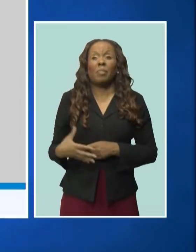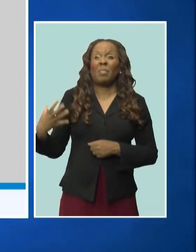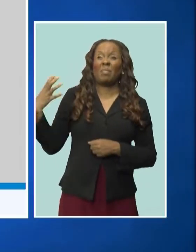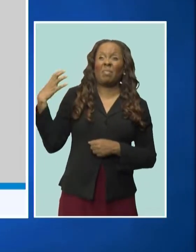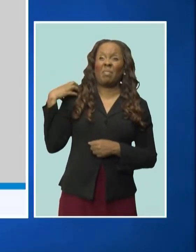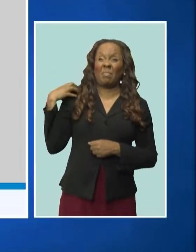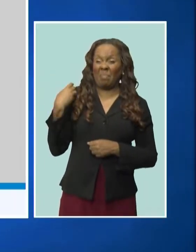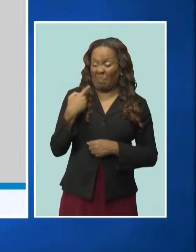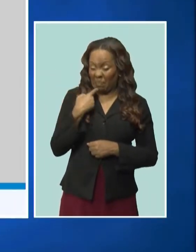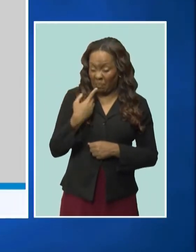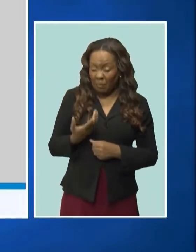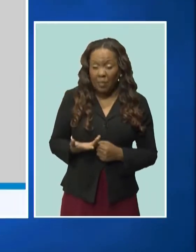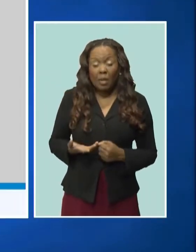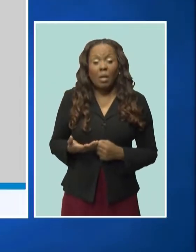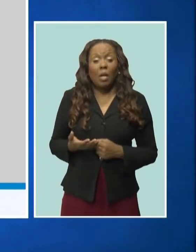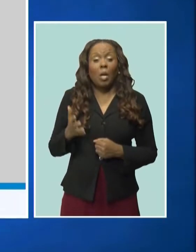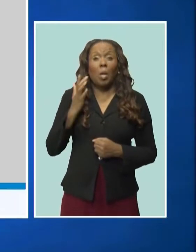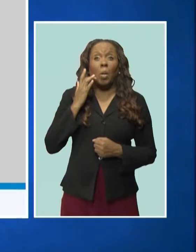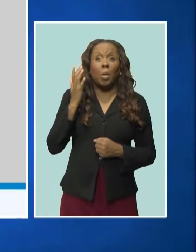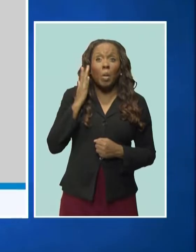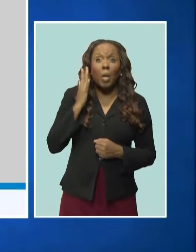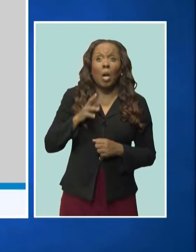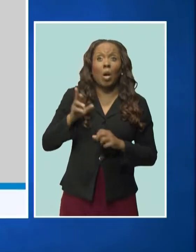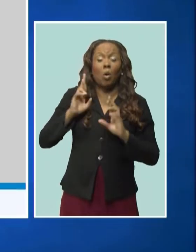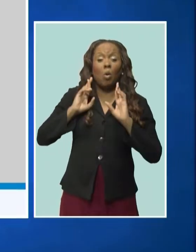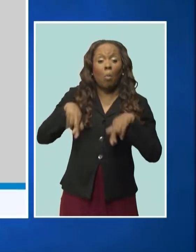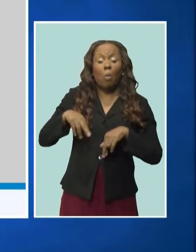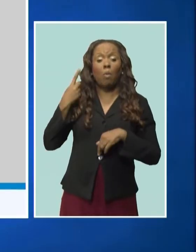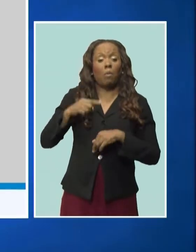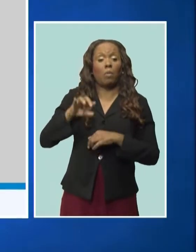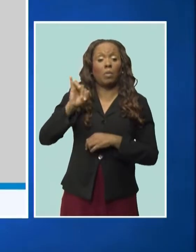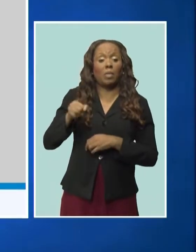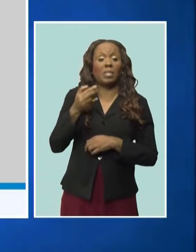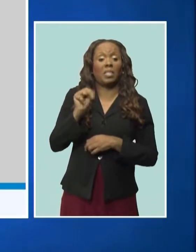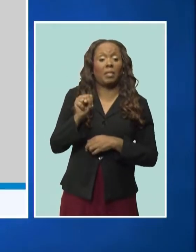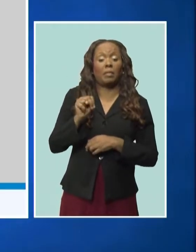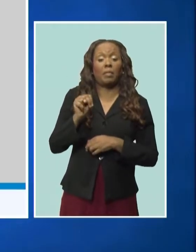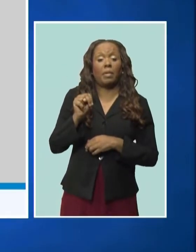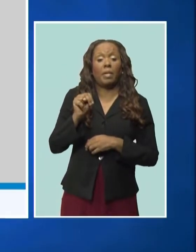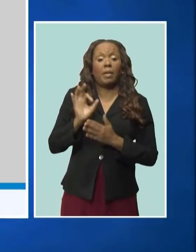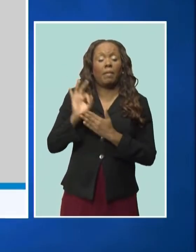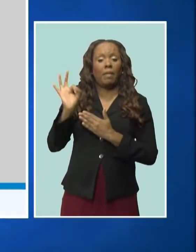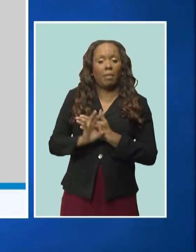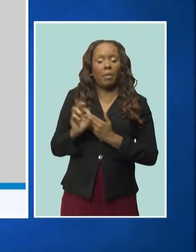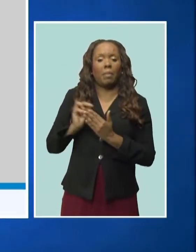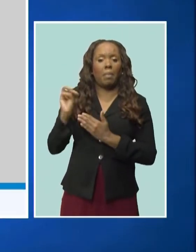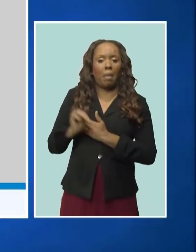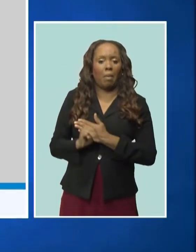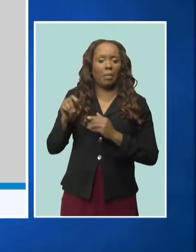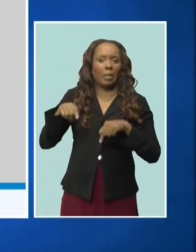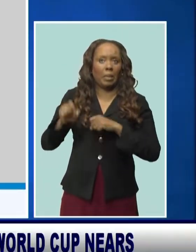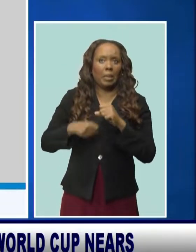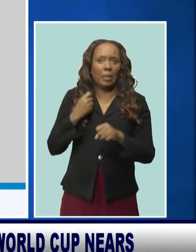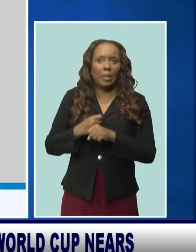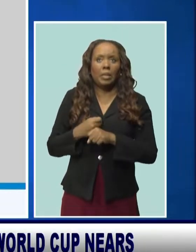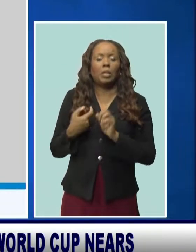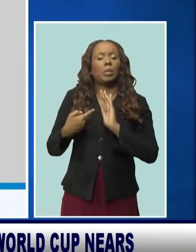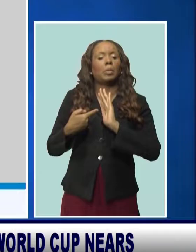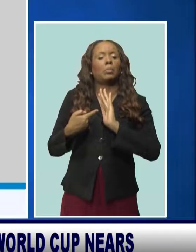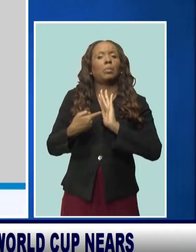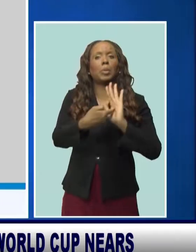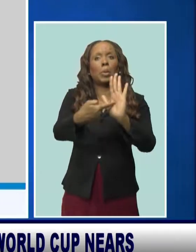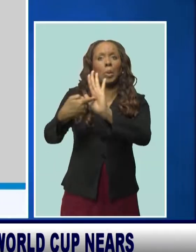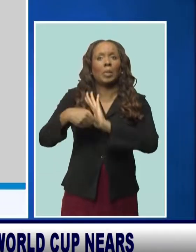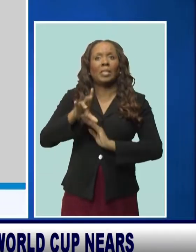also reported that the hotel occupancy reports for January, February, and March of this year showed 73%,